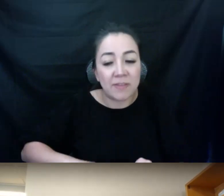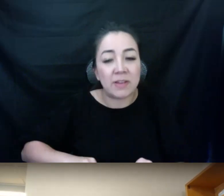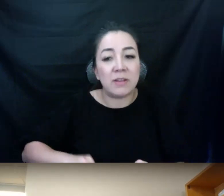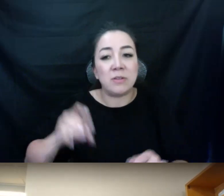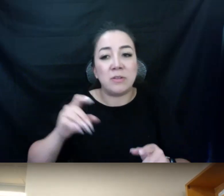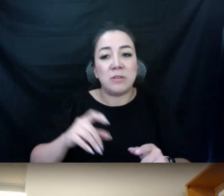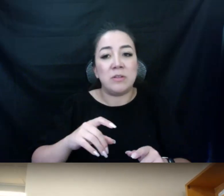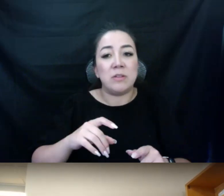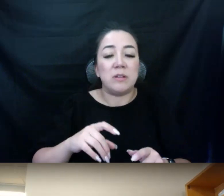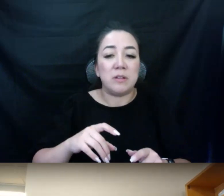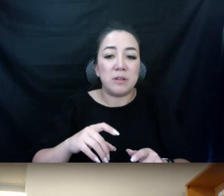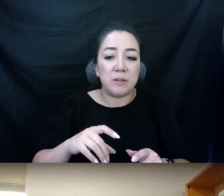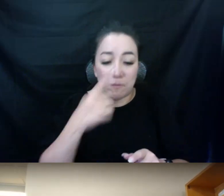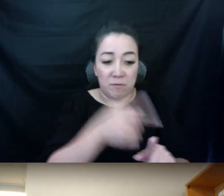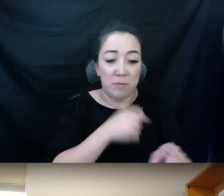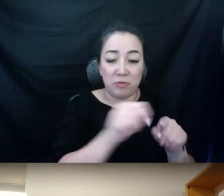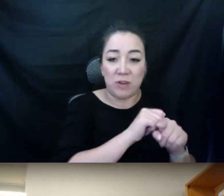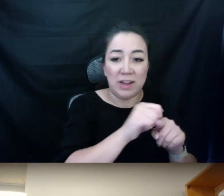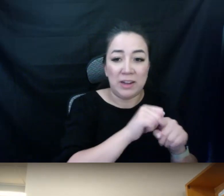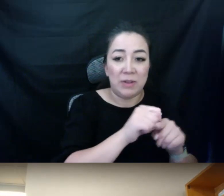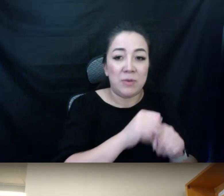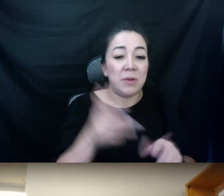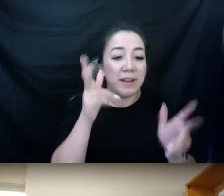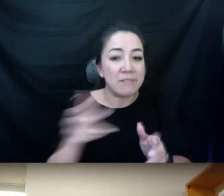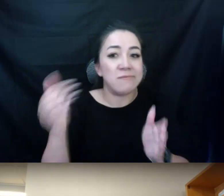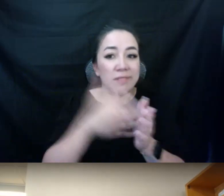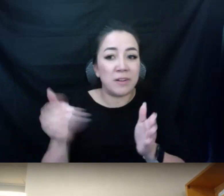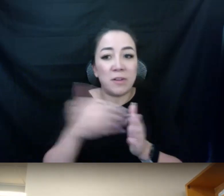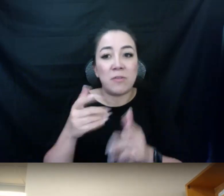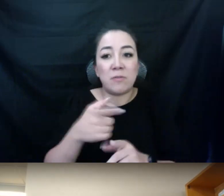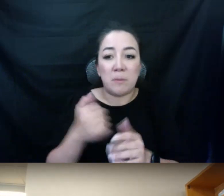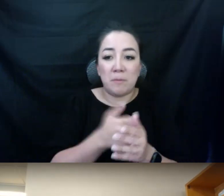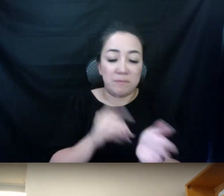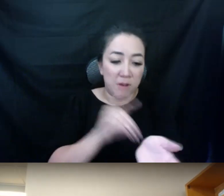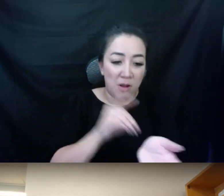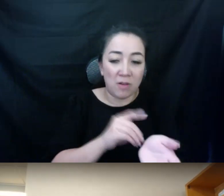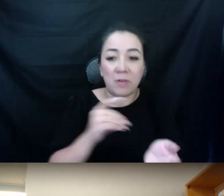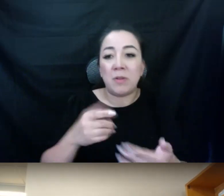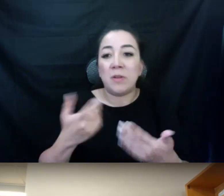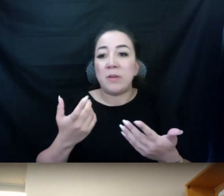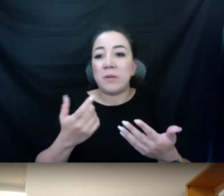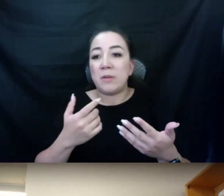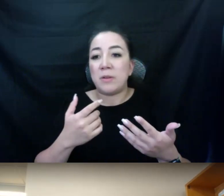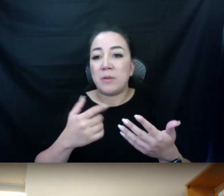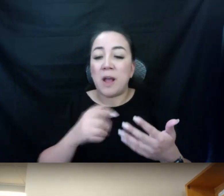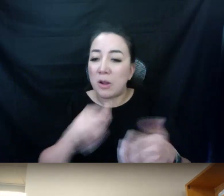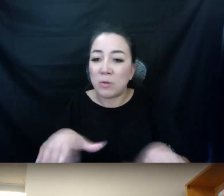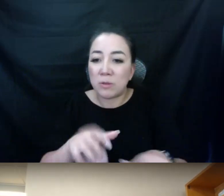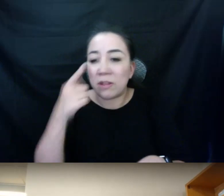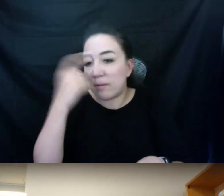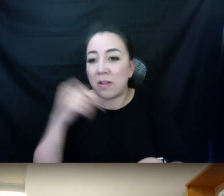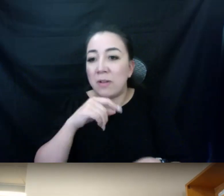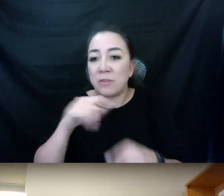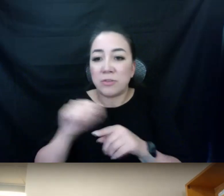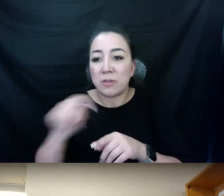greater good from the trainings. I mean, what we hear repeatedly from primary care providers is that I don't do this because I wasn't trained to do